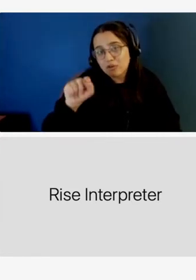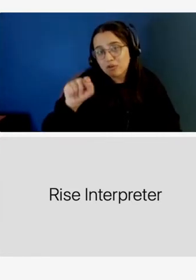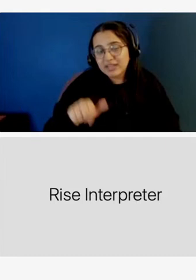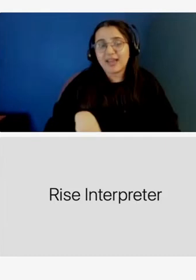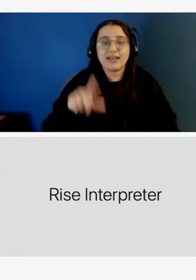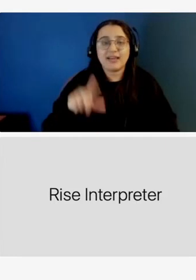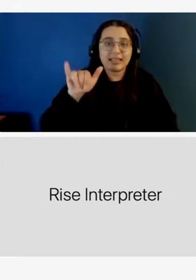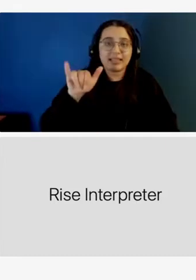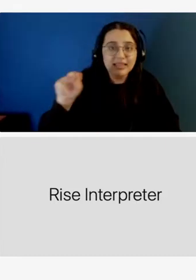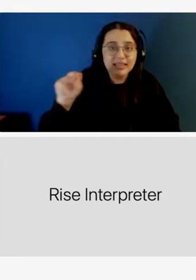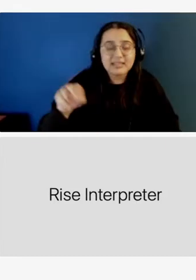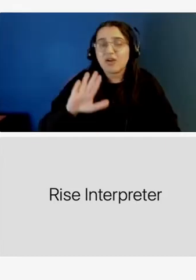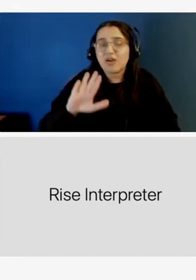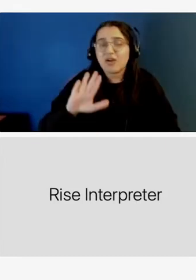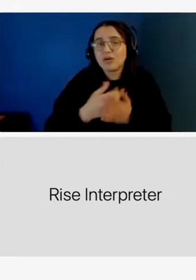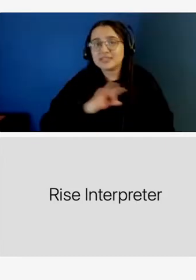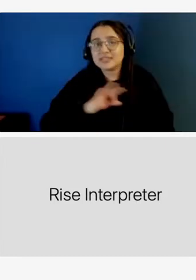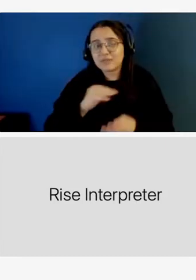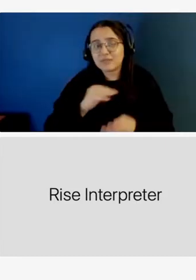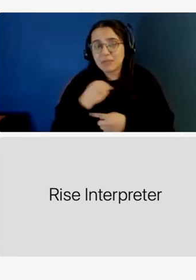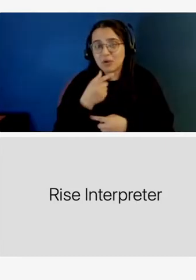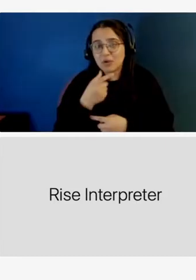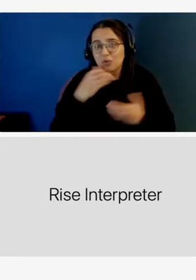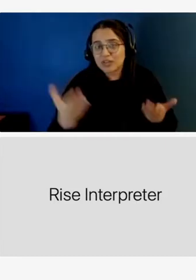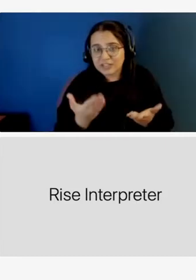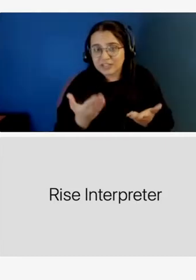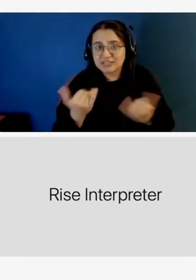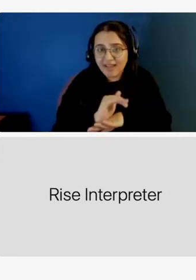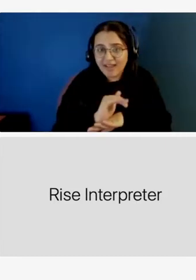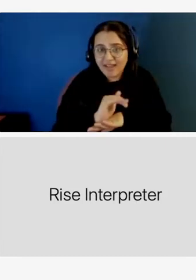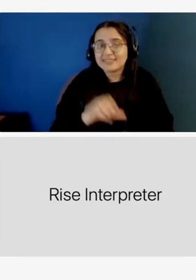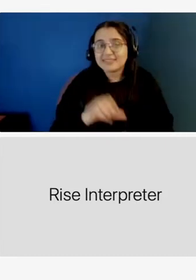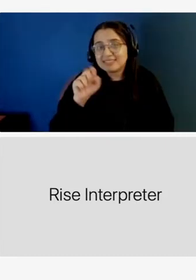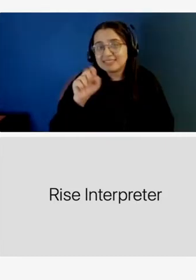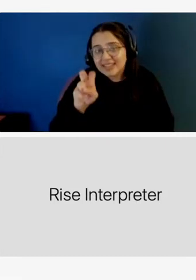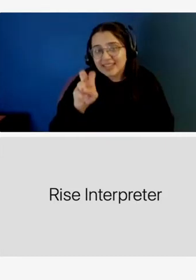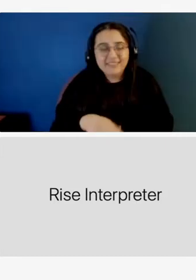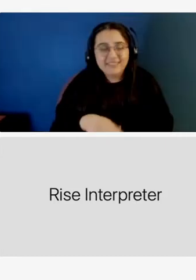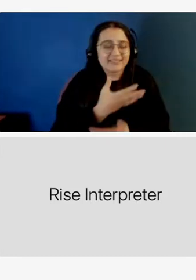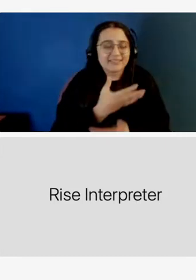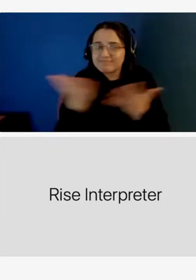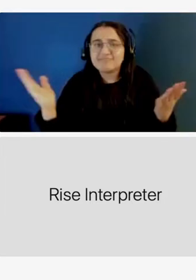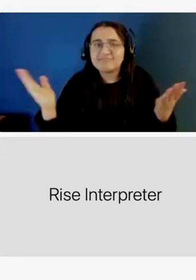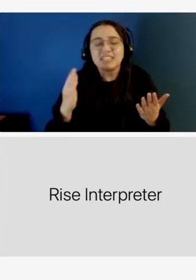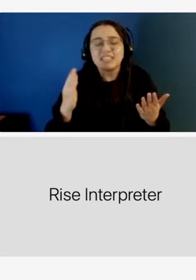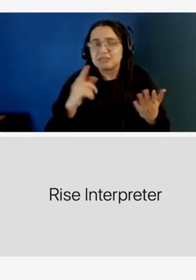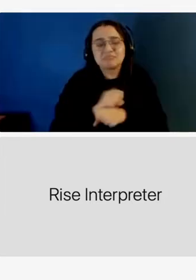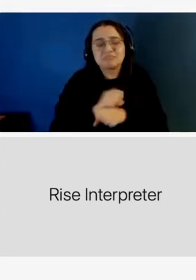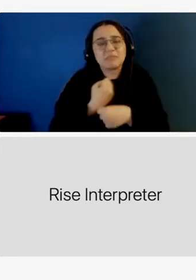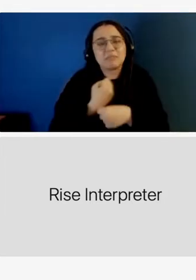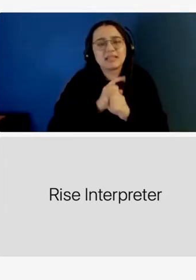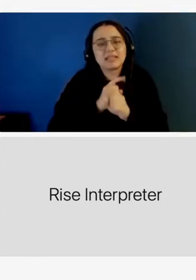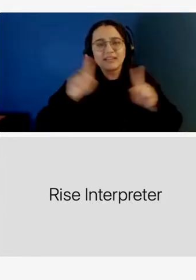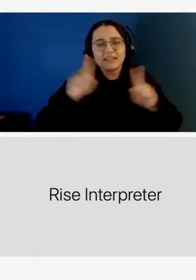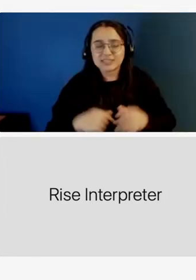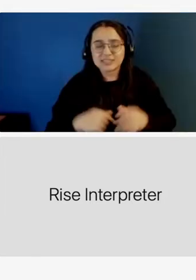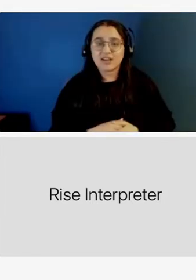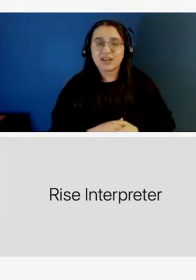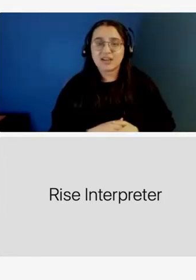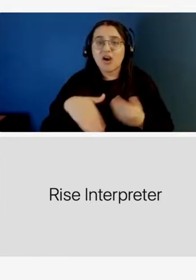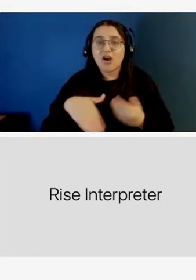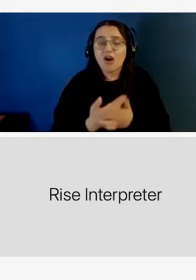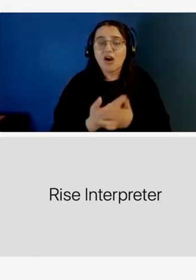Steve, it really, really makes a difference. And, you know, all our staff that chaperone clubs